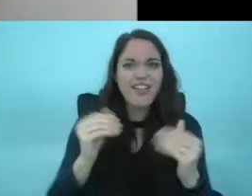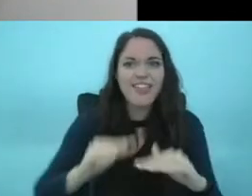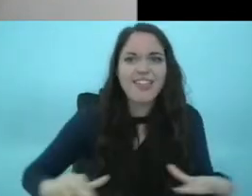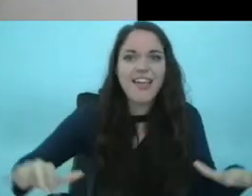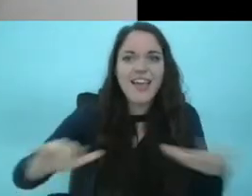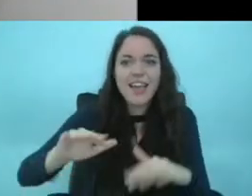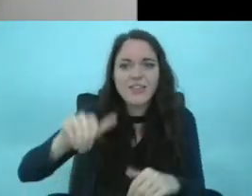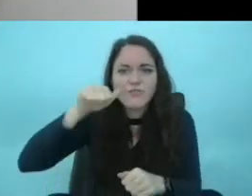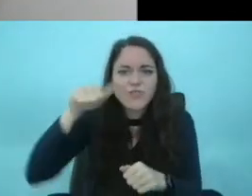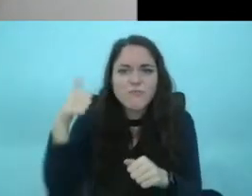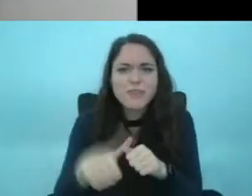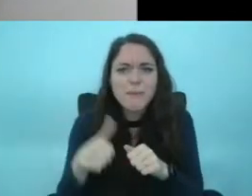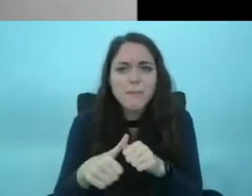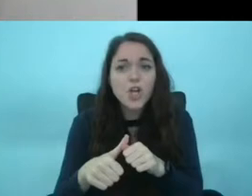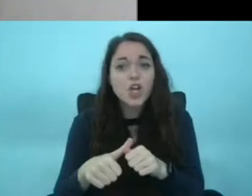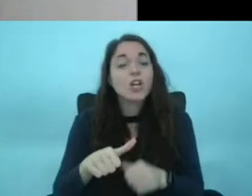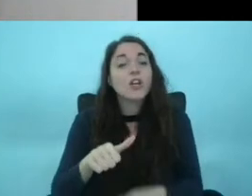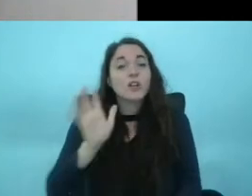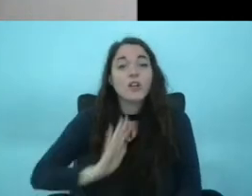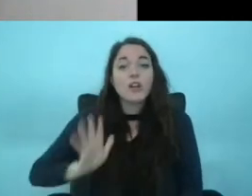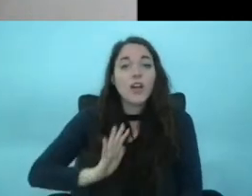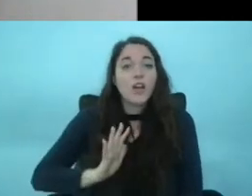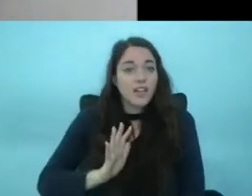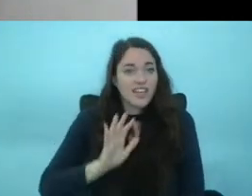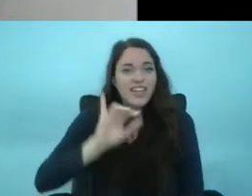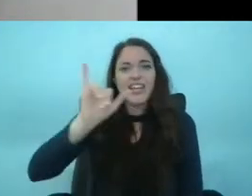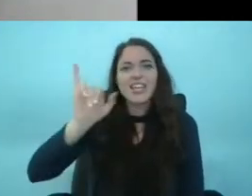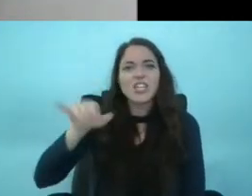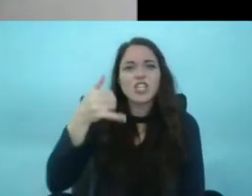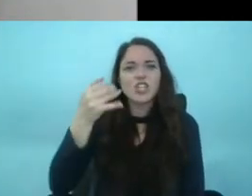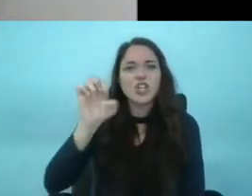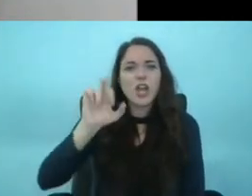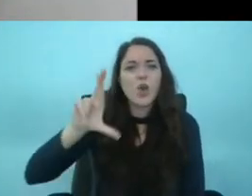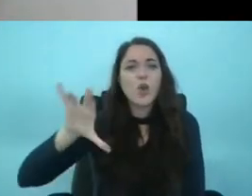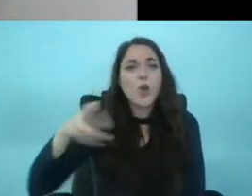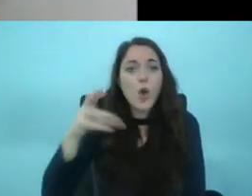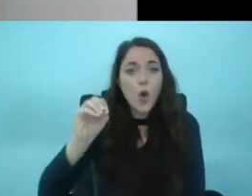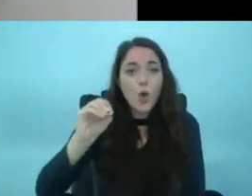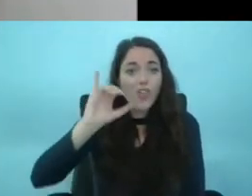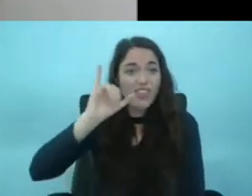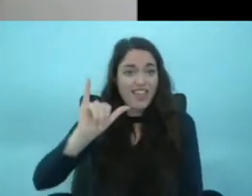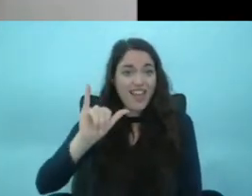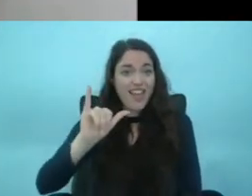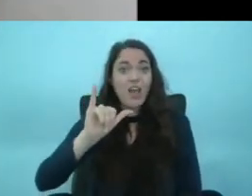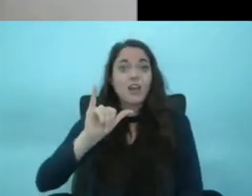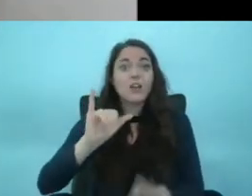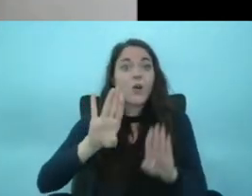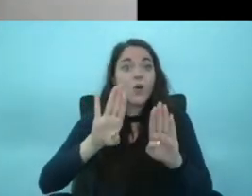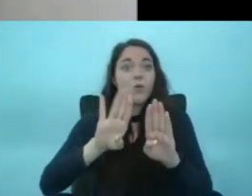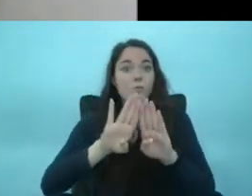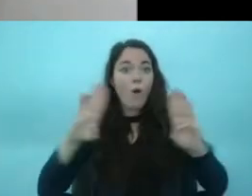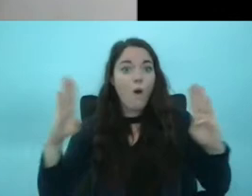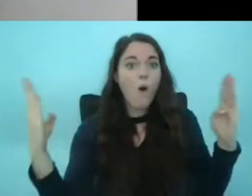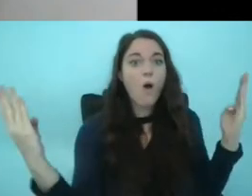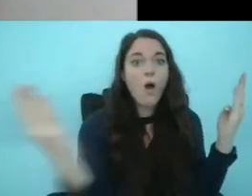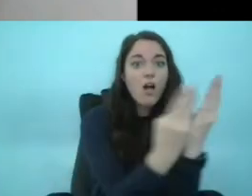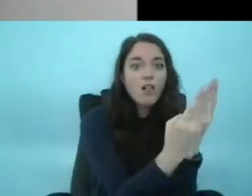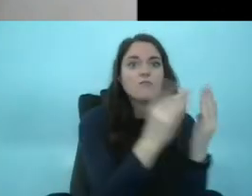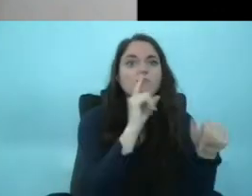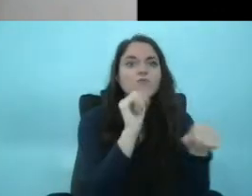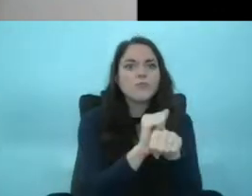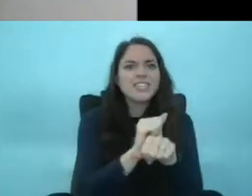wall, after the people marched around for 7 days.